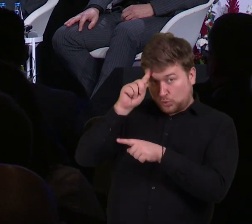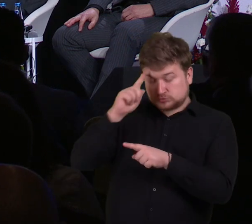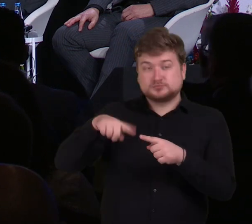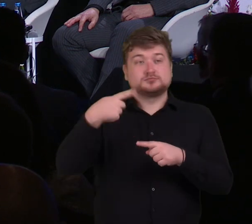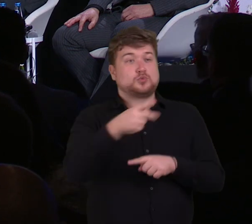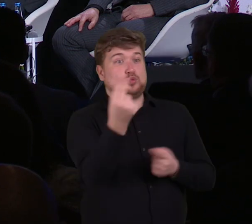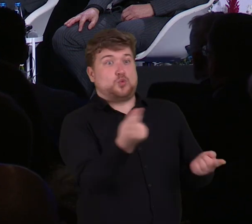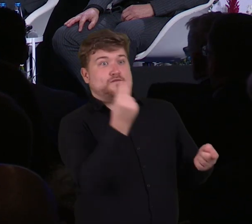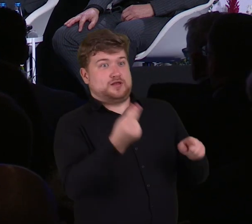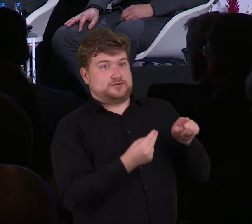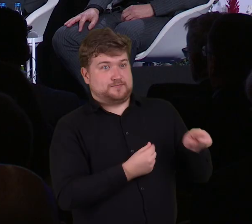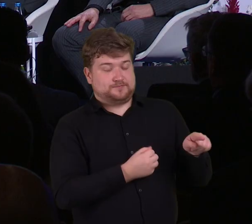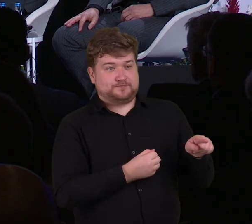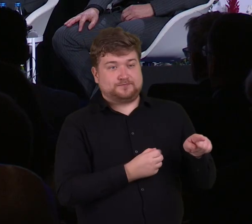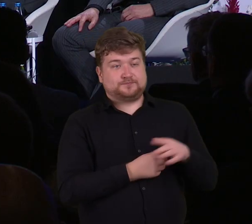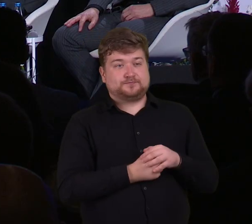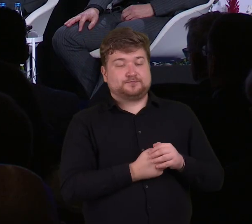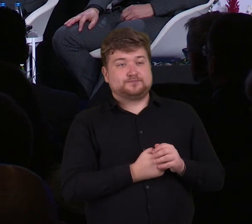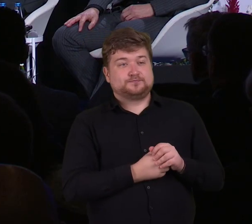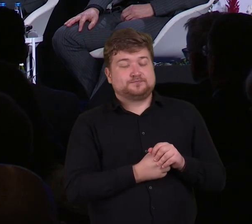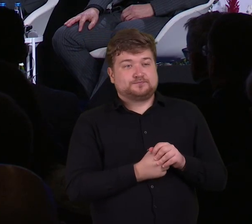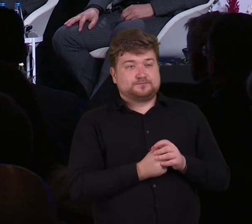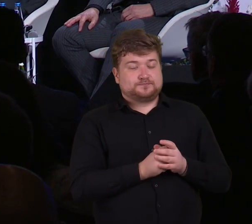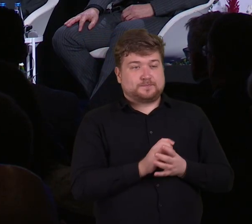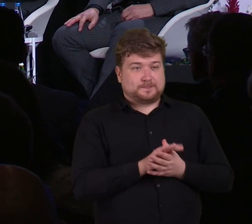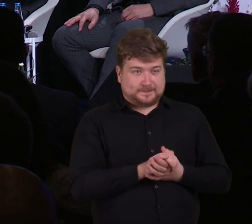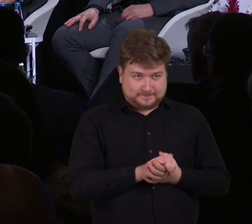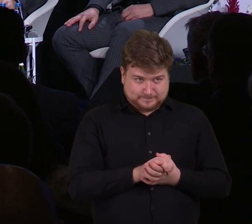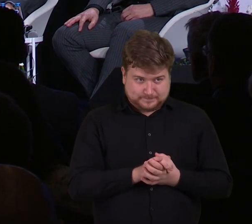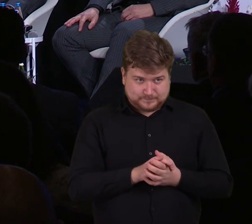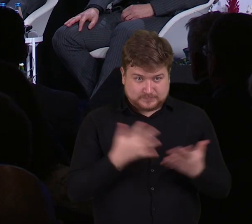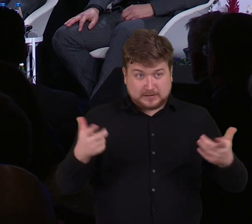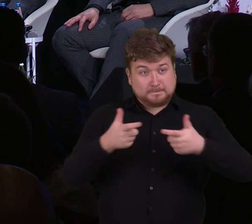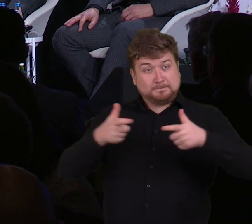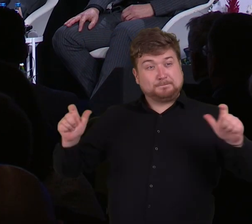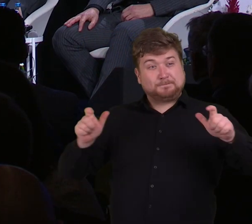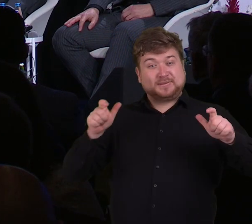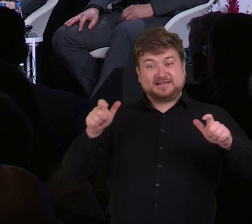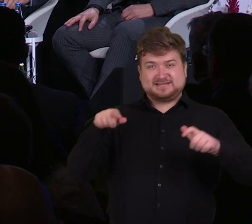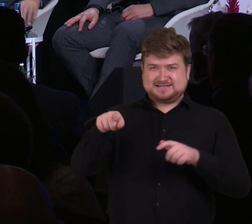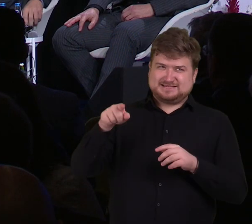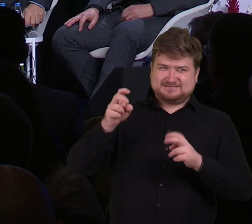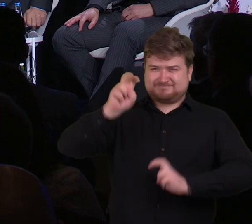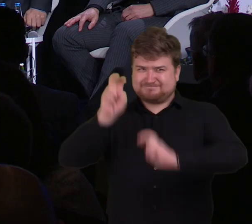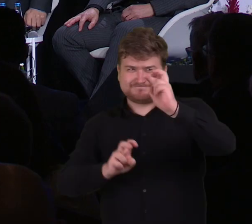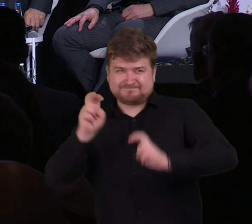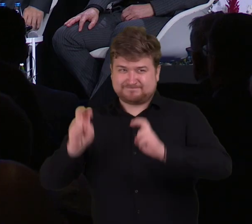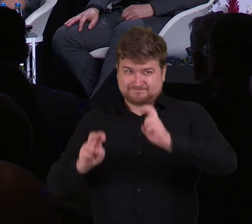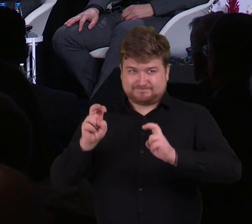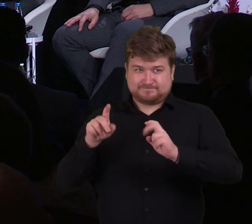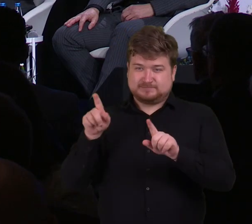industrial region, to Celje, if I pronounce it well, which is medium-sized